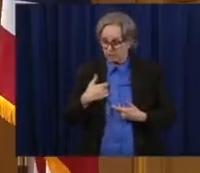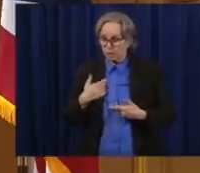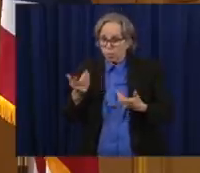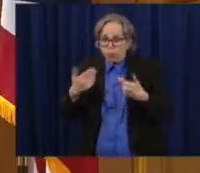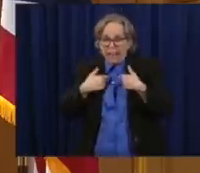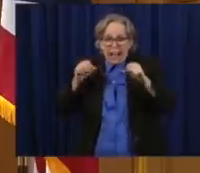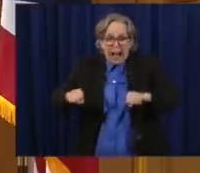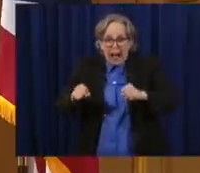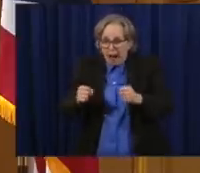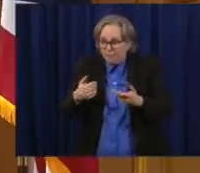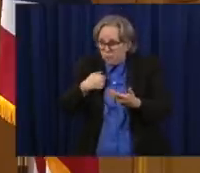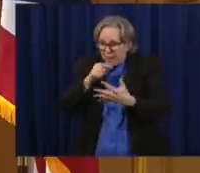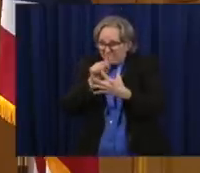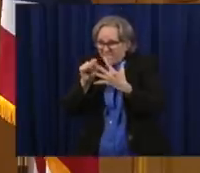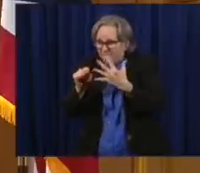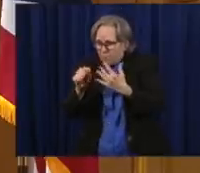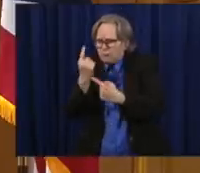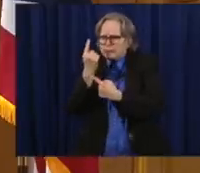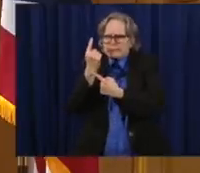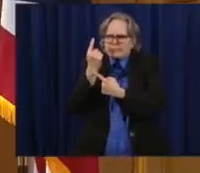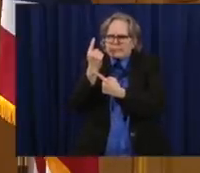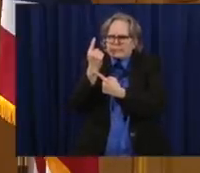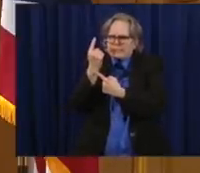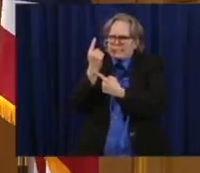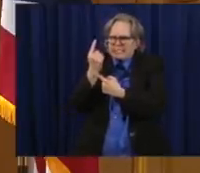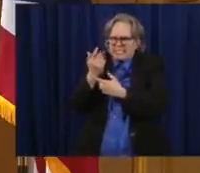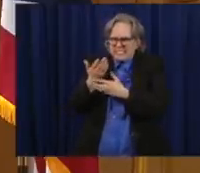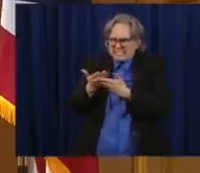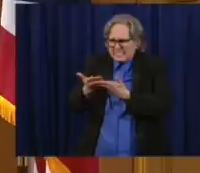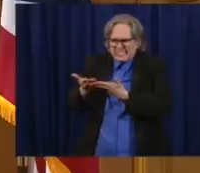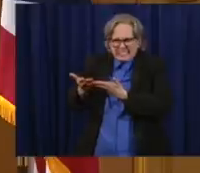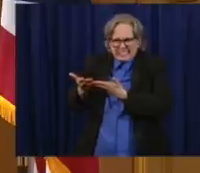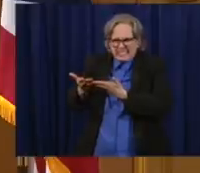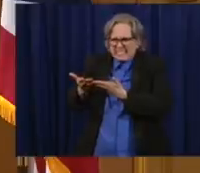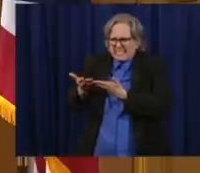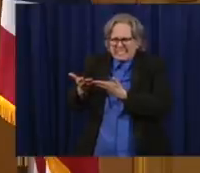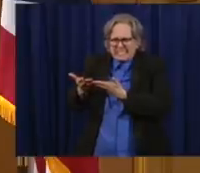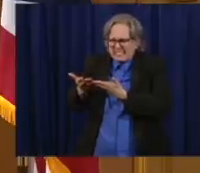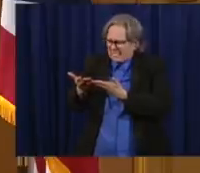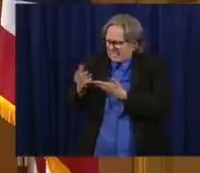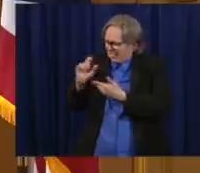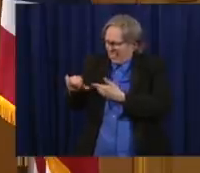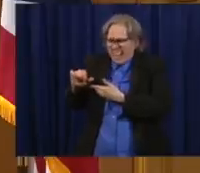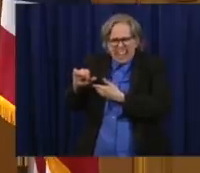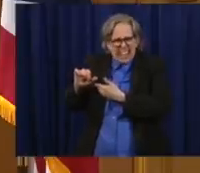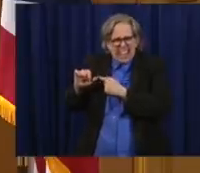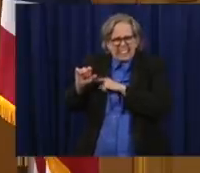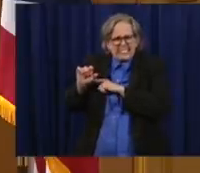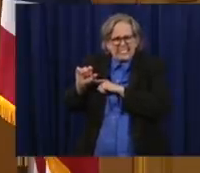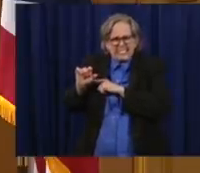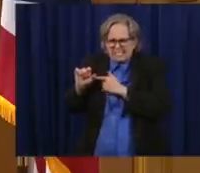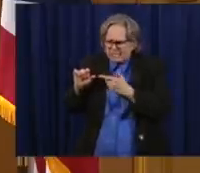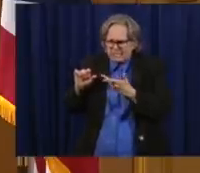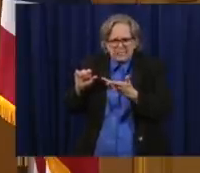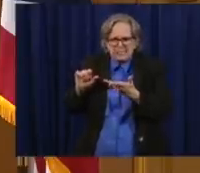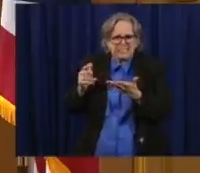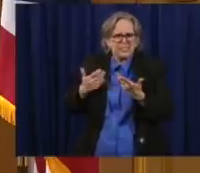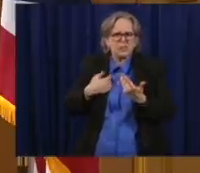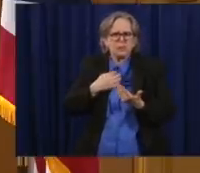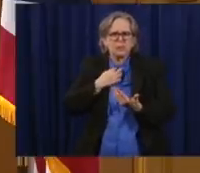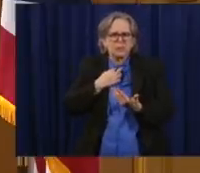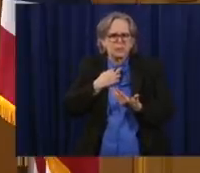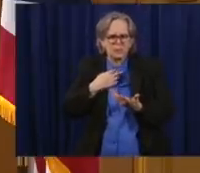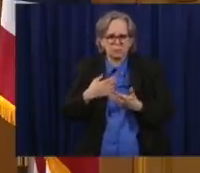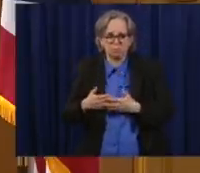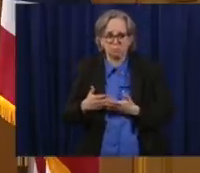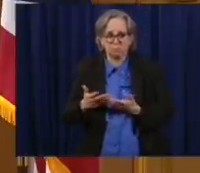they're able to do every single day because the reagent is being really rationed. And while we've started making swabs and we've done